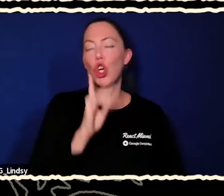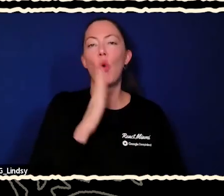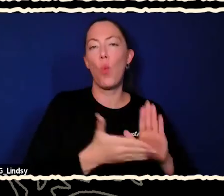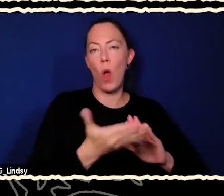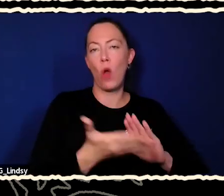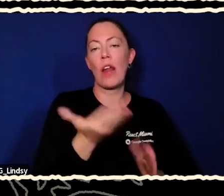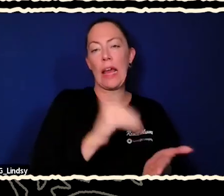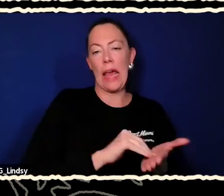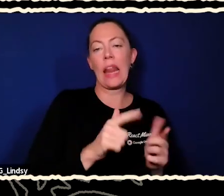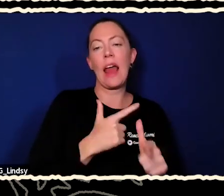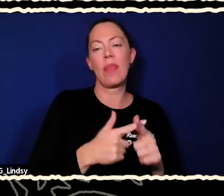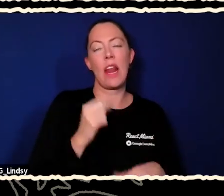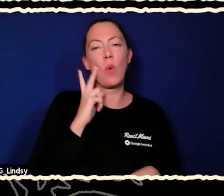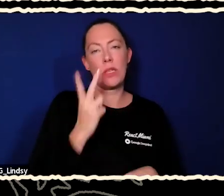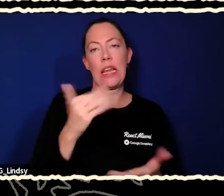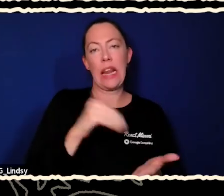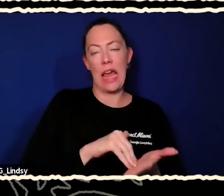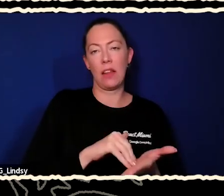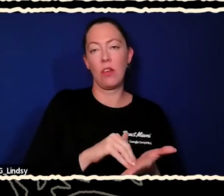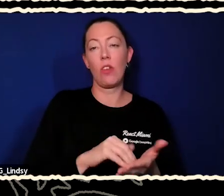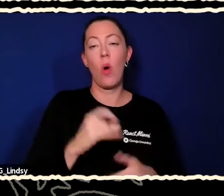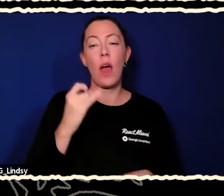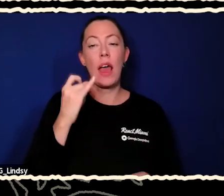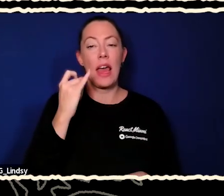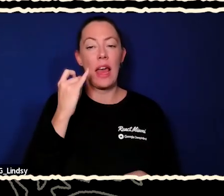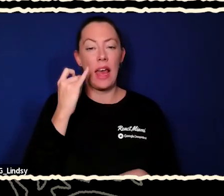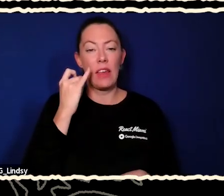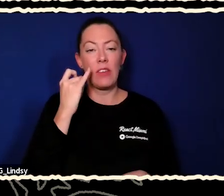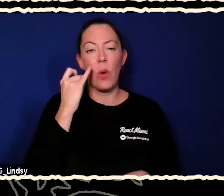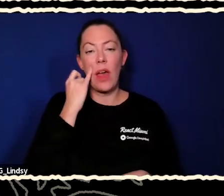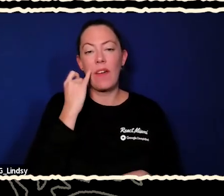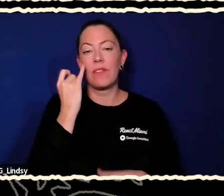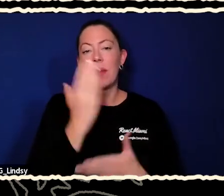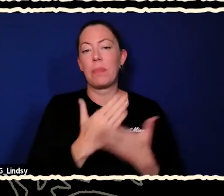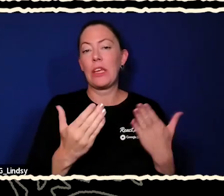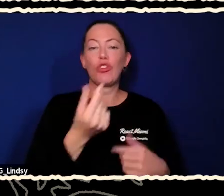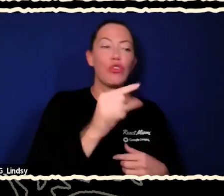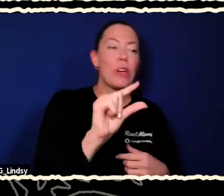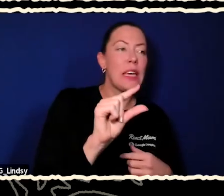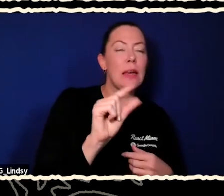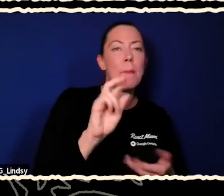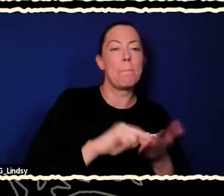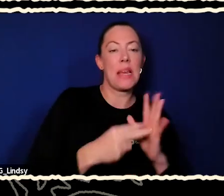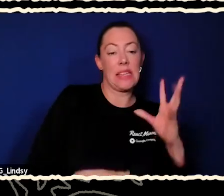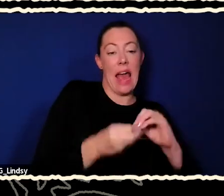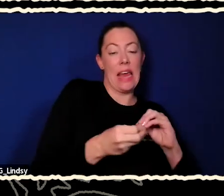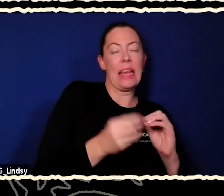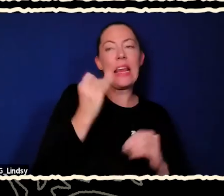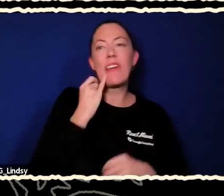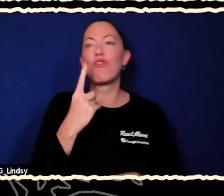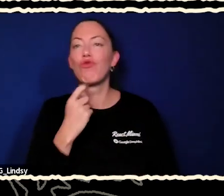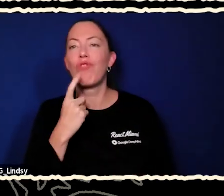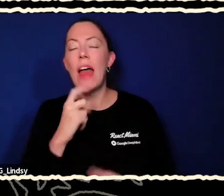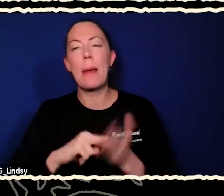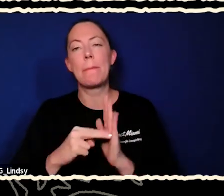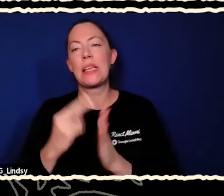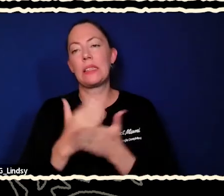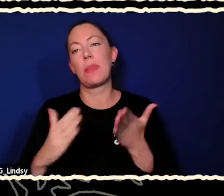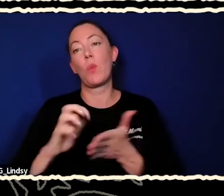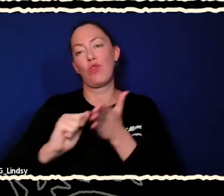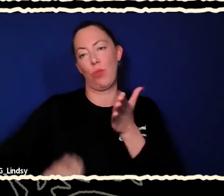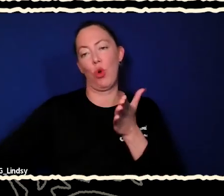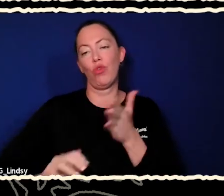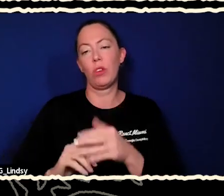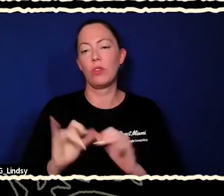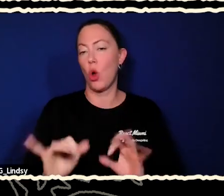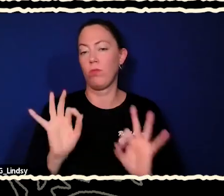the diffing. If there's green, meaning there's something that's been added. If there's red, something has been removed, which is good.